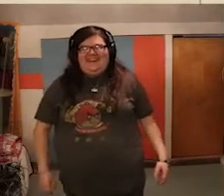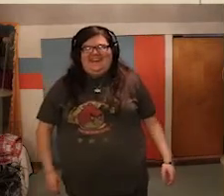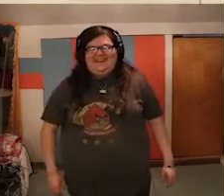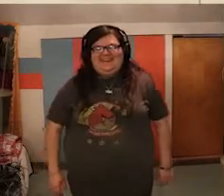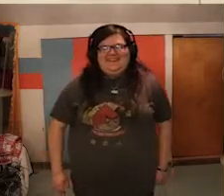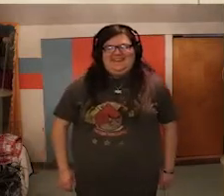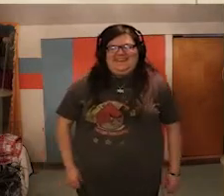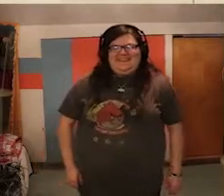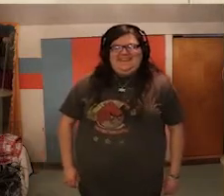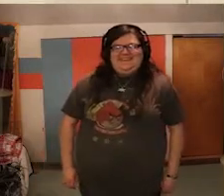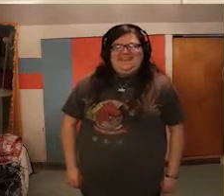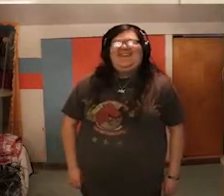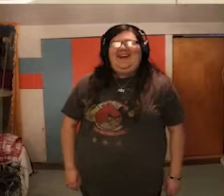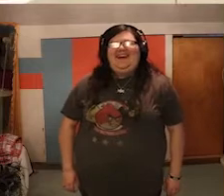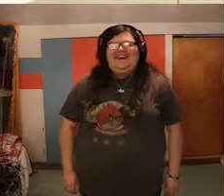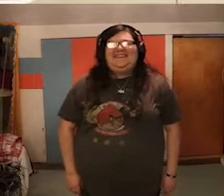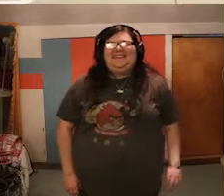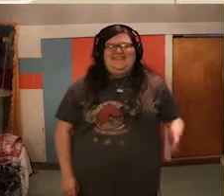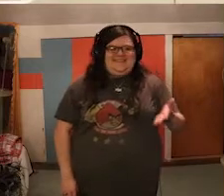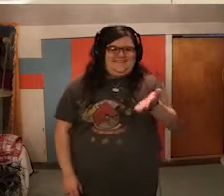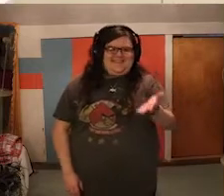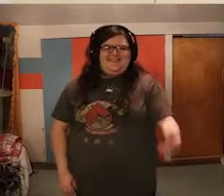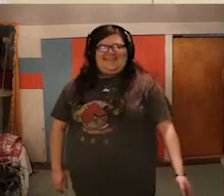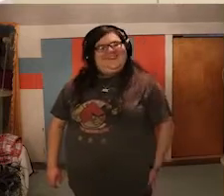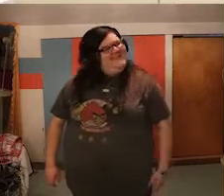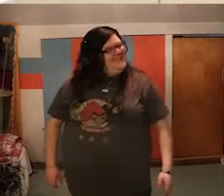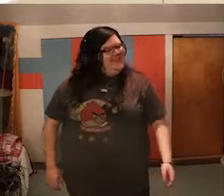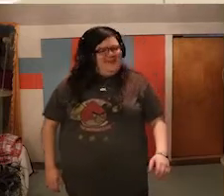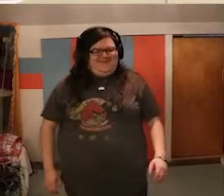You look like you don't have electricity. Yeah. Or a mirror.